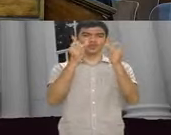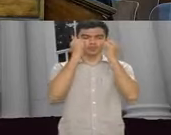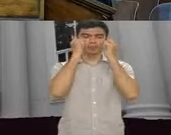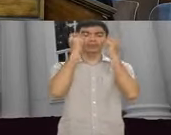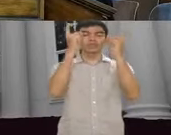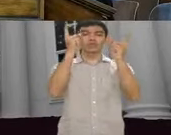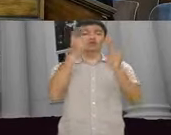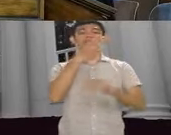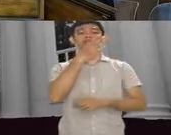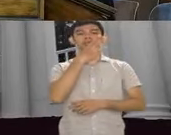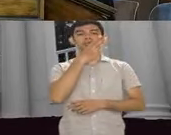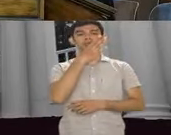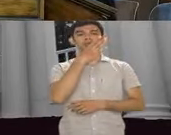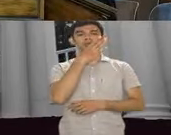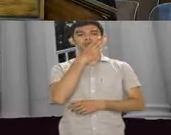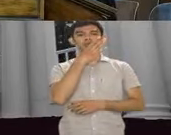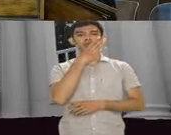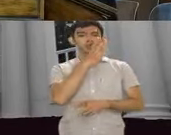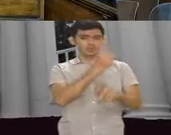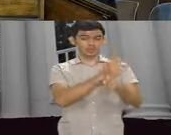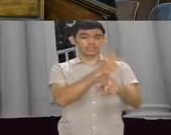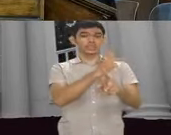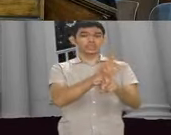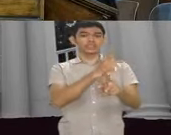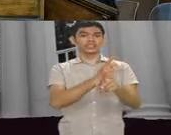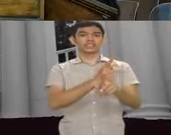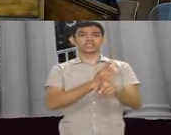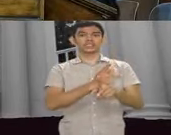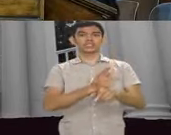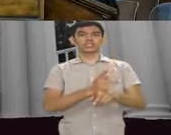atimanani, ikaw na'y bahala sa akong inahan.